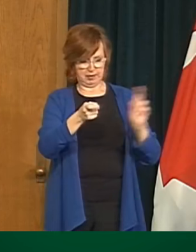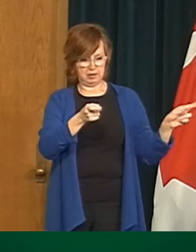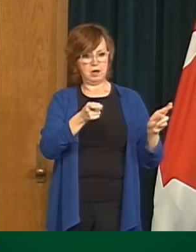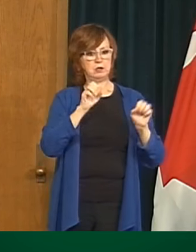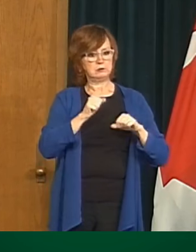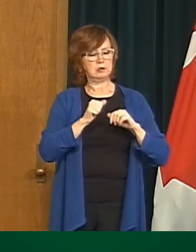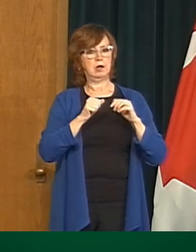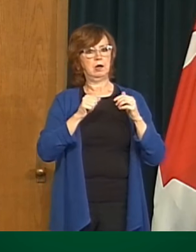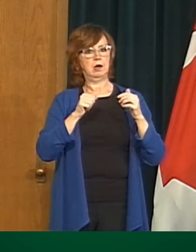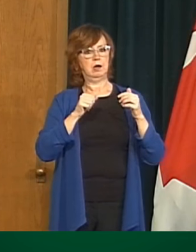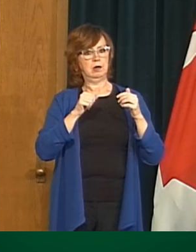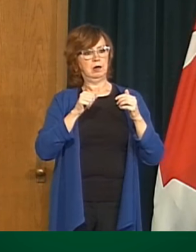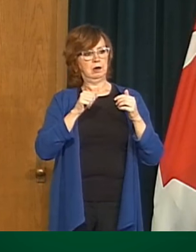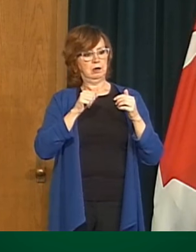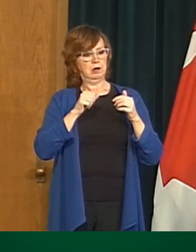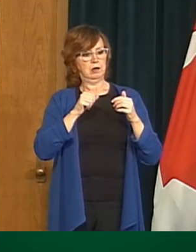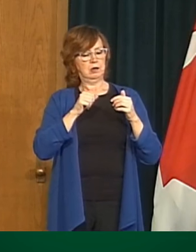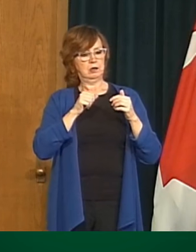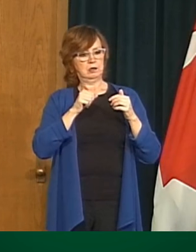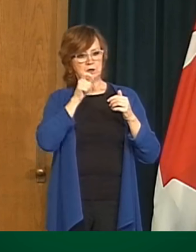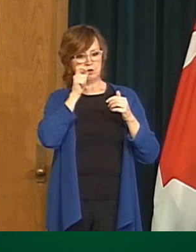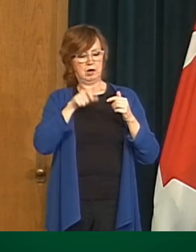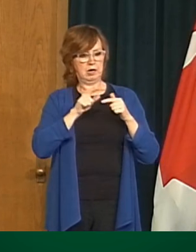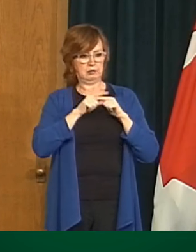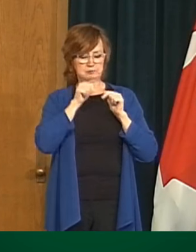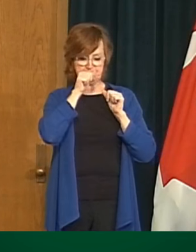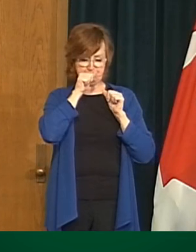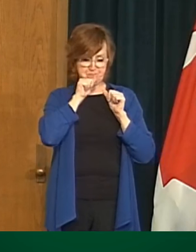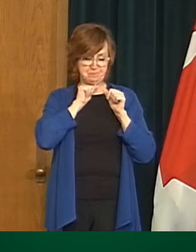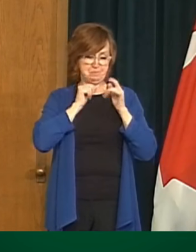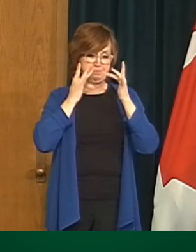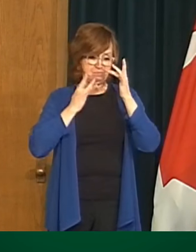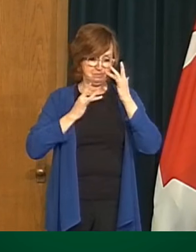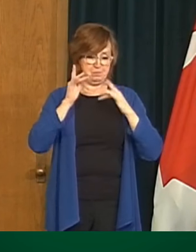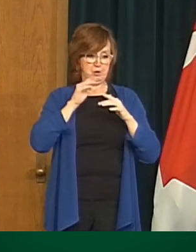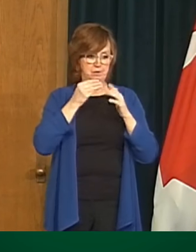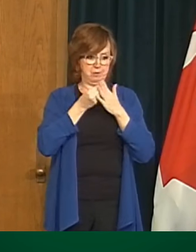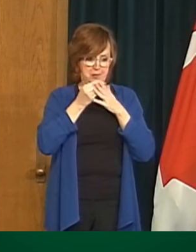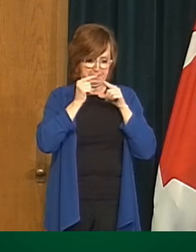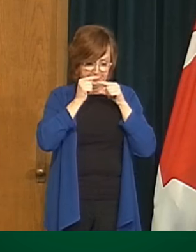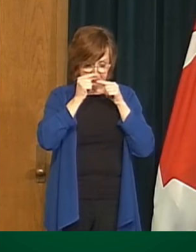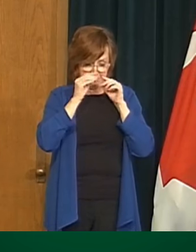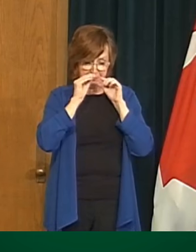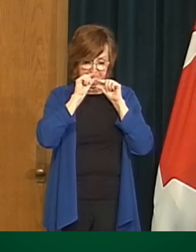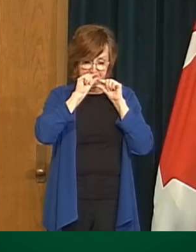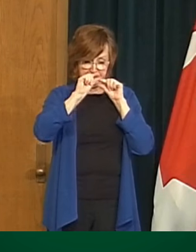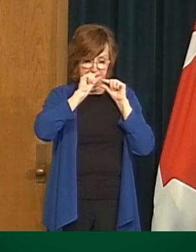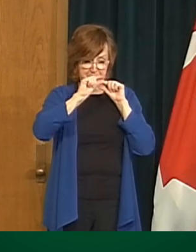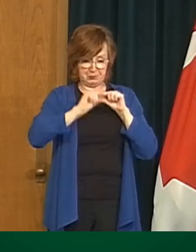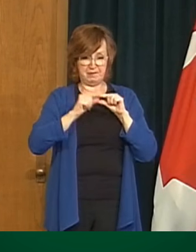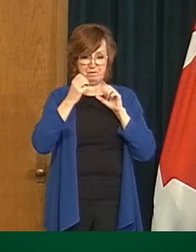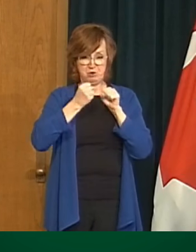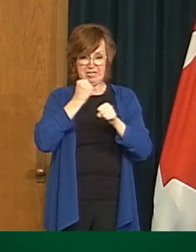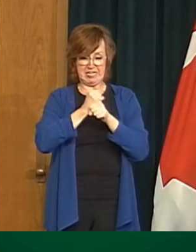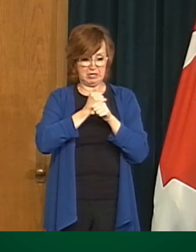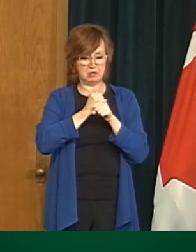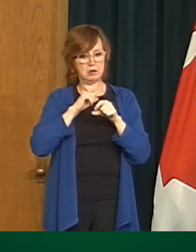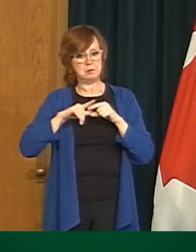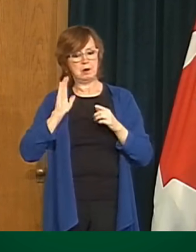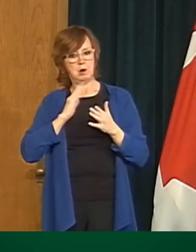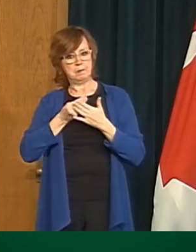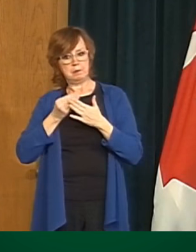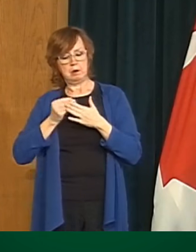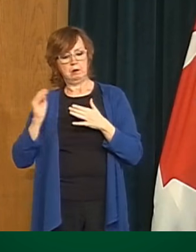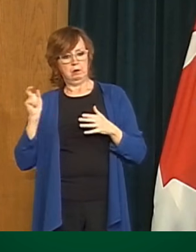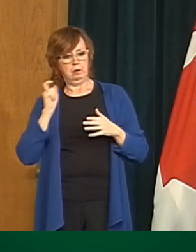to metering that out over the course of the year. So this is a multi-pronged effort, if you will,